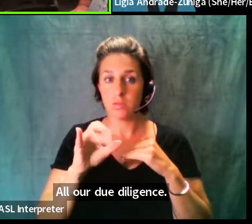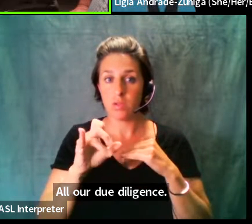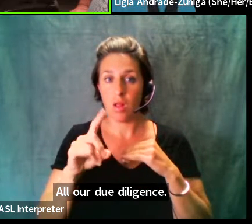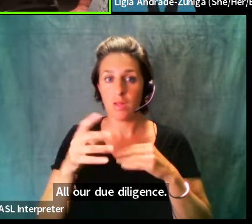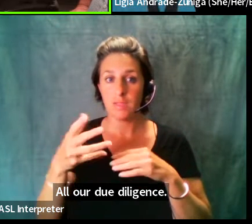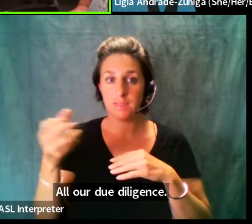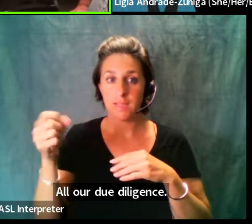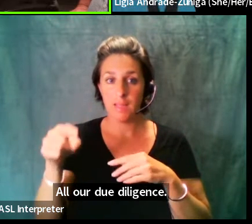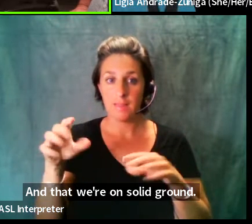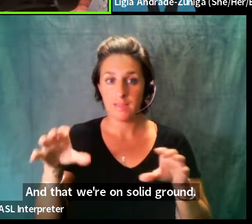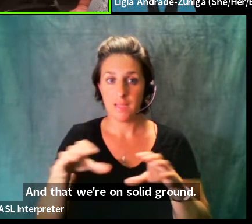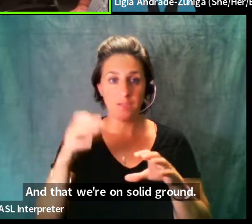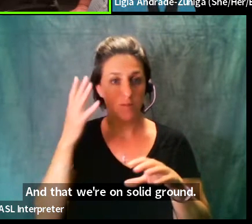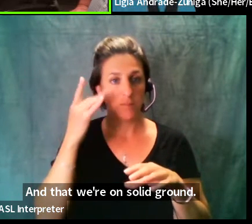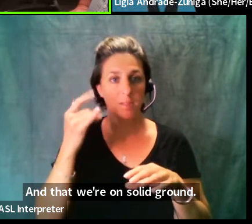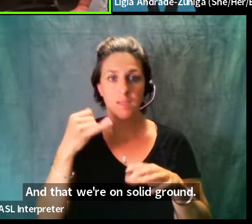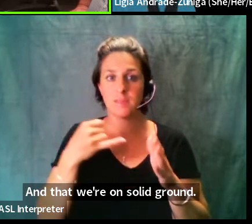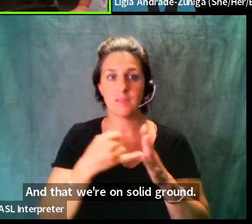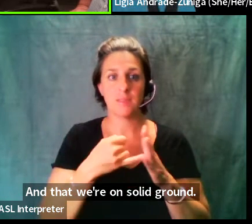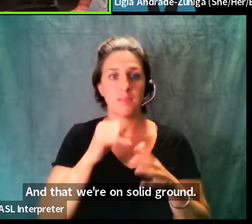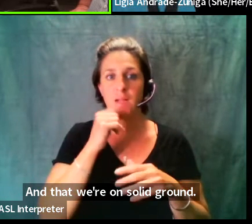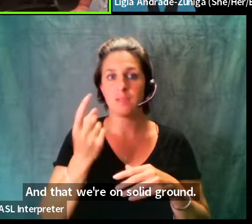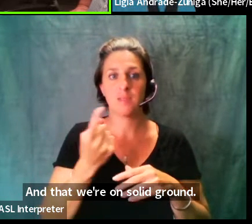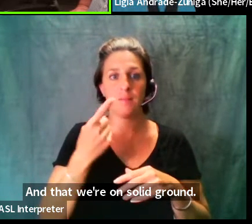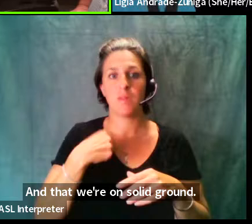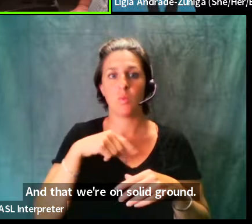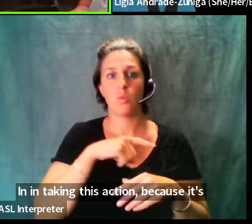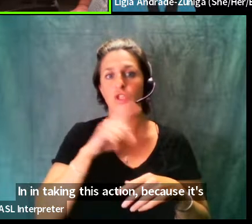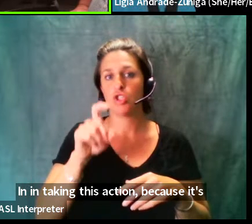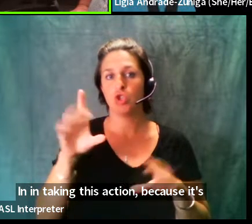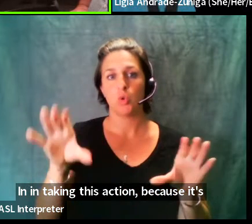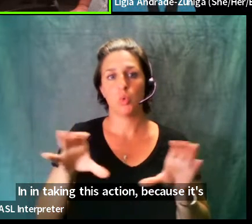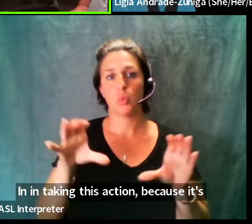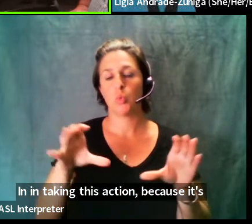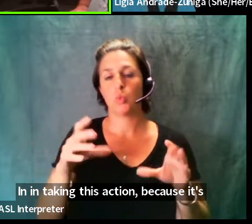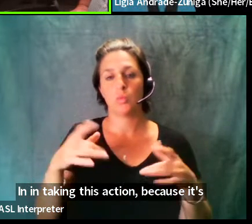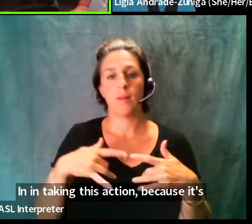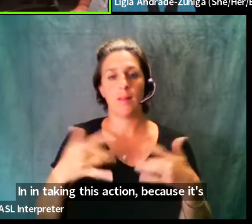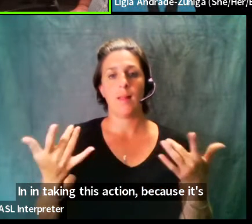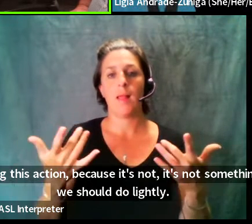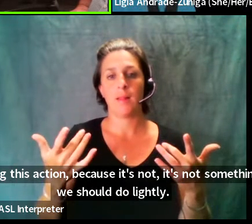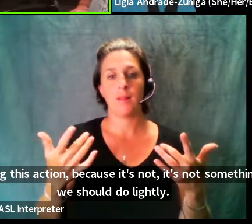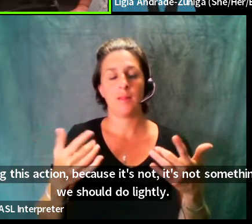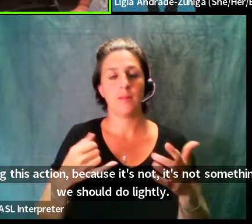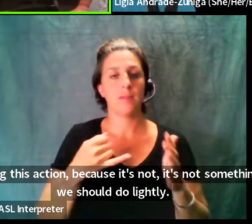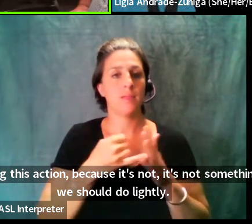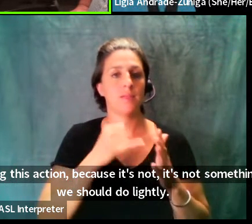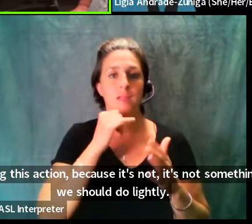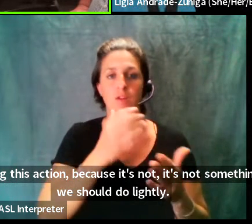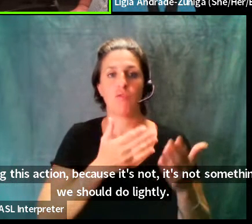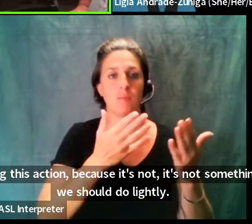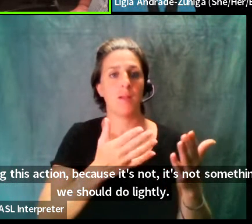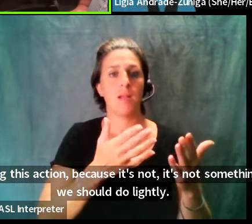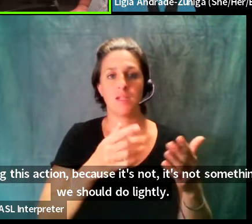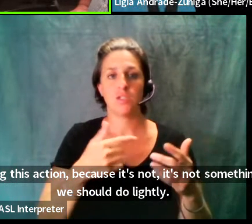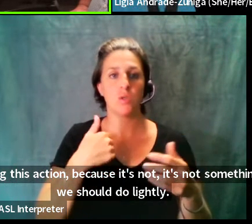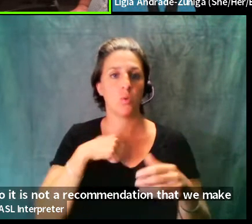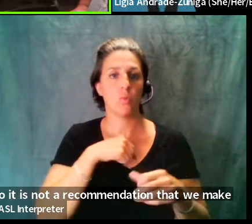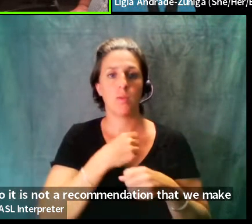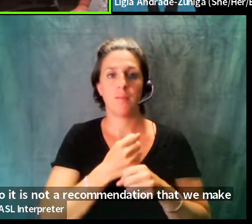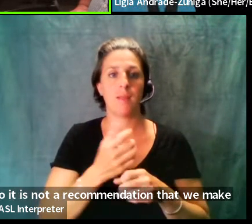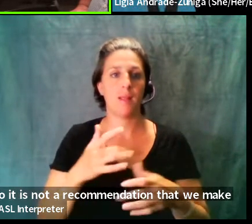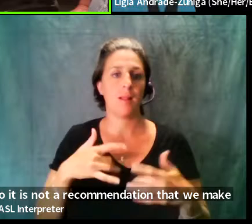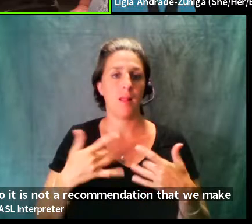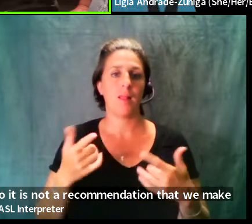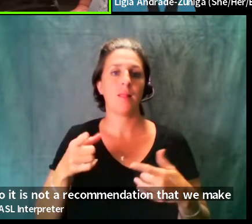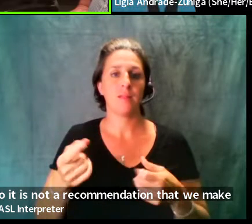this action, because it's not something we should do lightly. So it is not a recommendation that we make lightly. Yeah. This